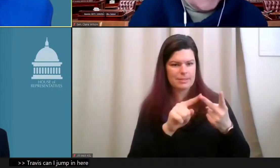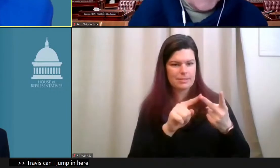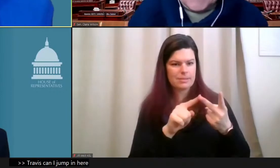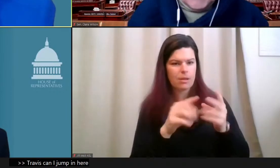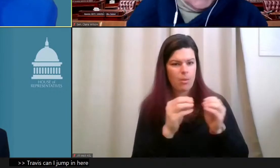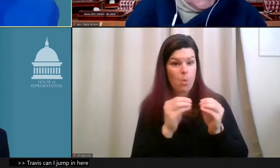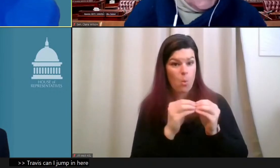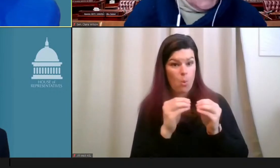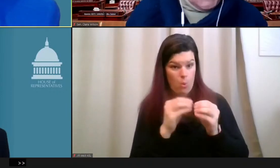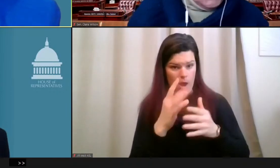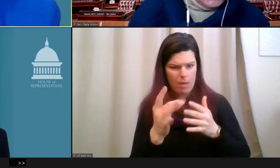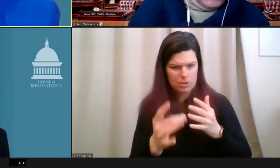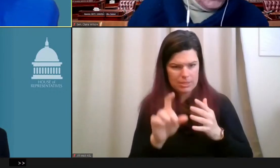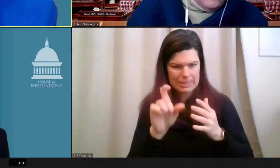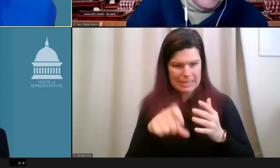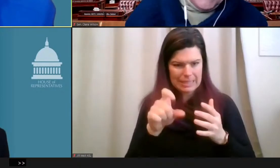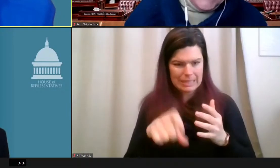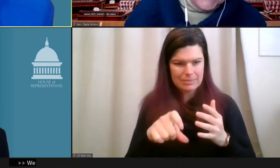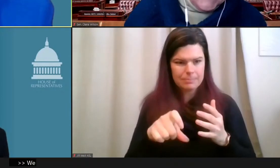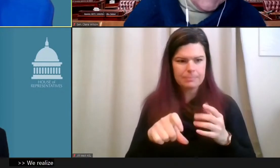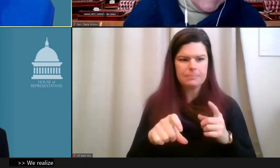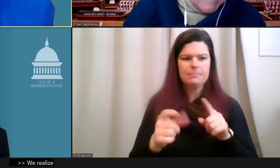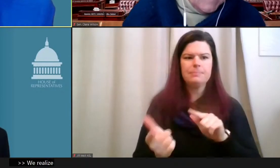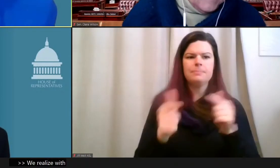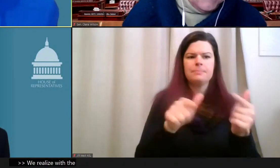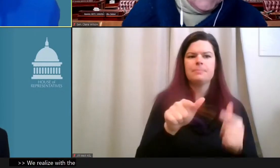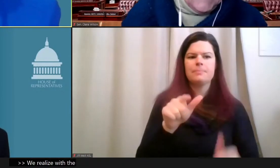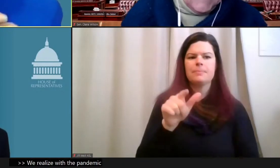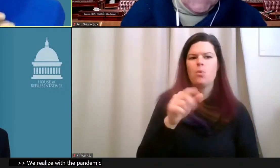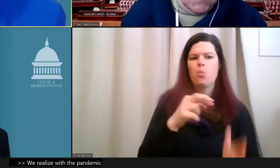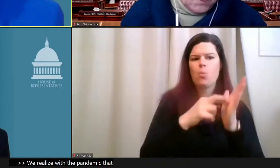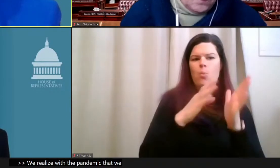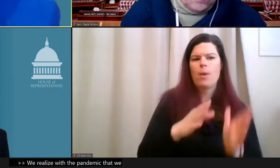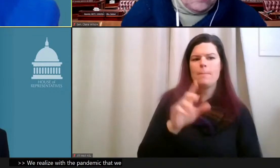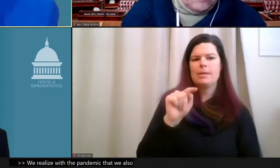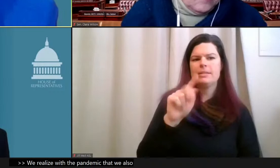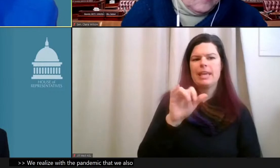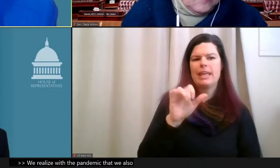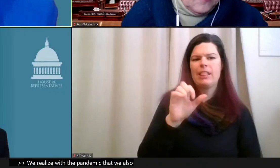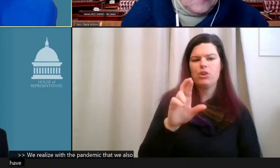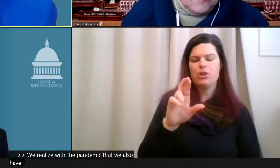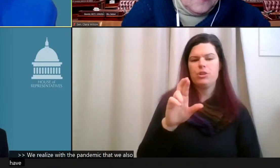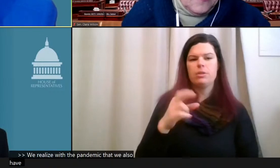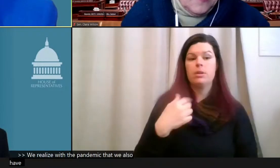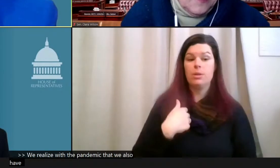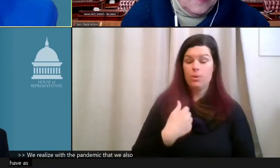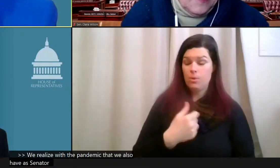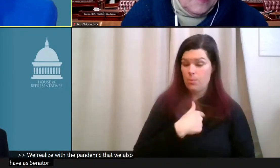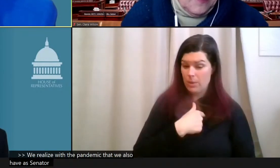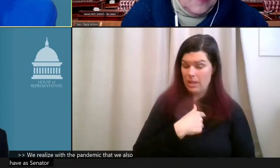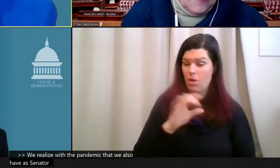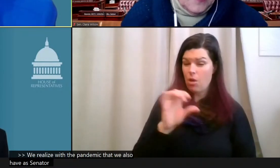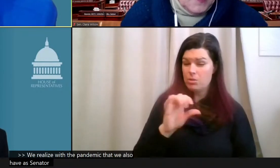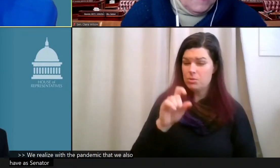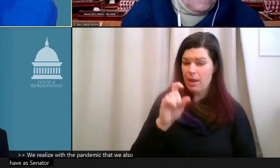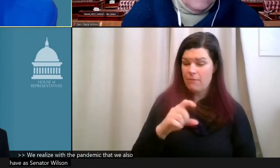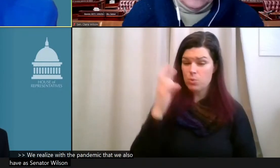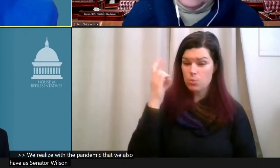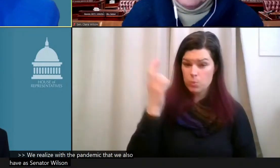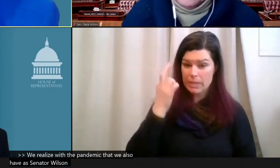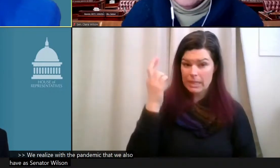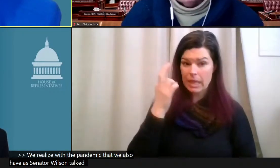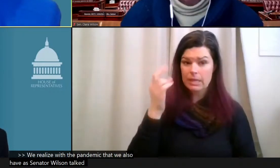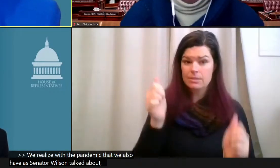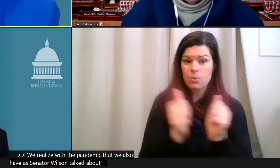we realize with the pandemic that we also have, as Senator Wilson talked about, a